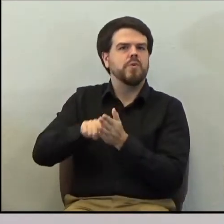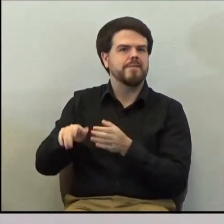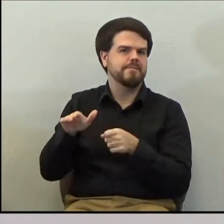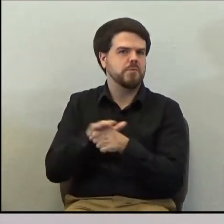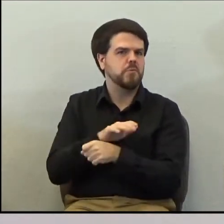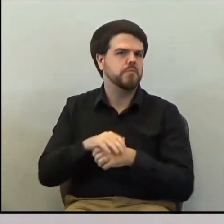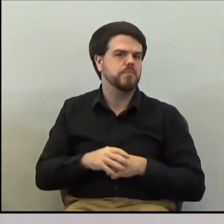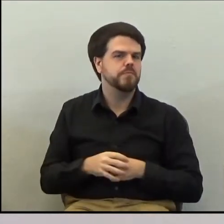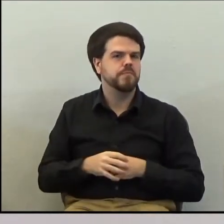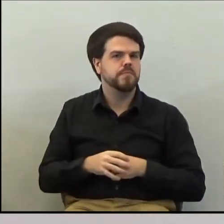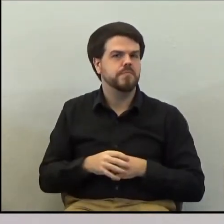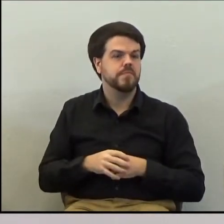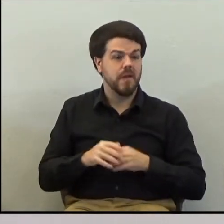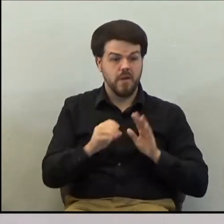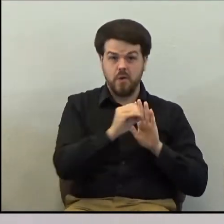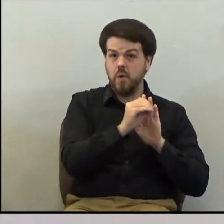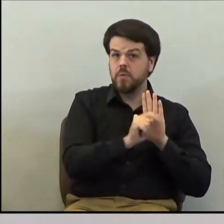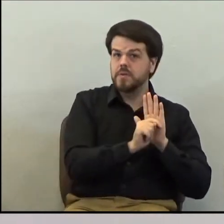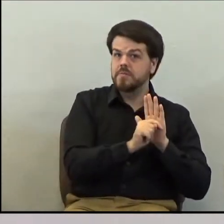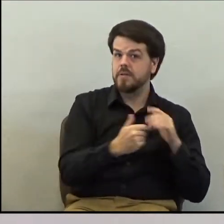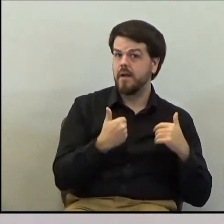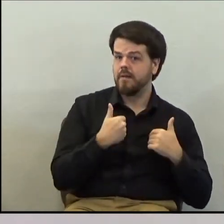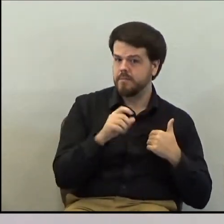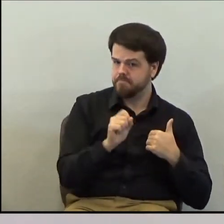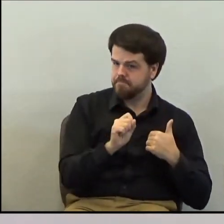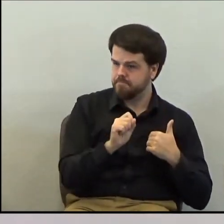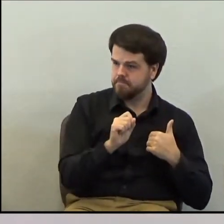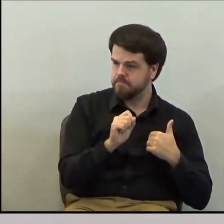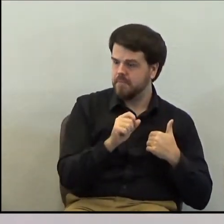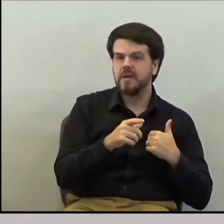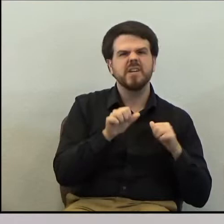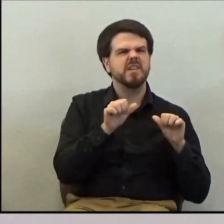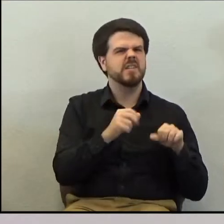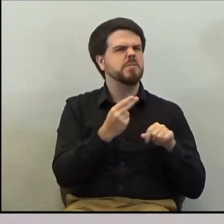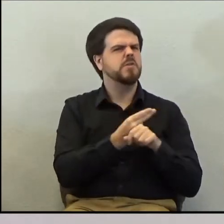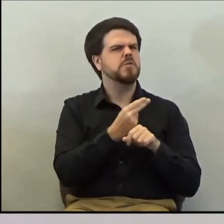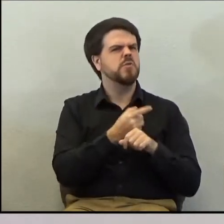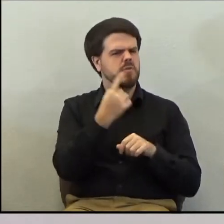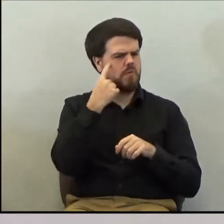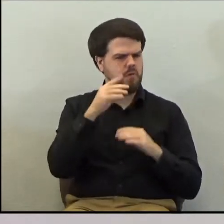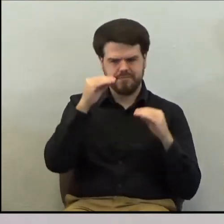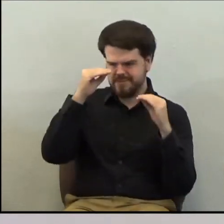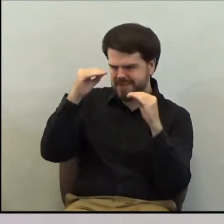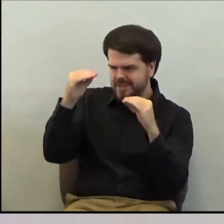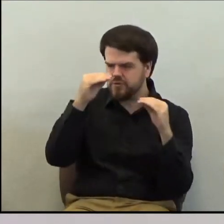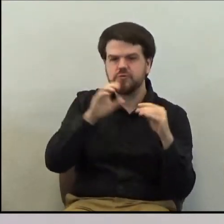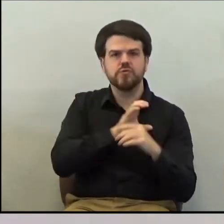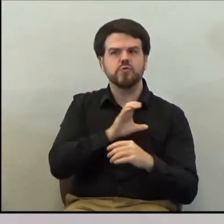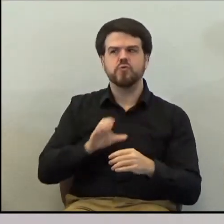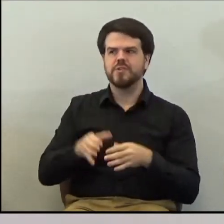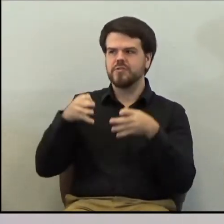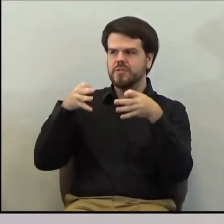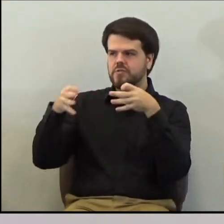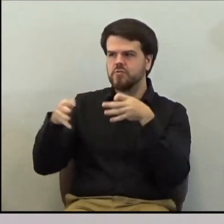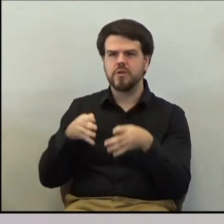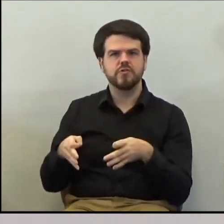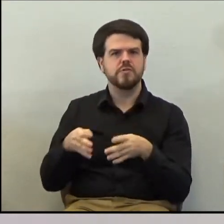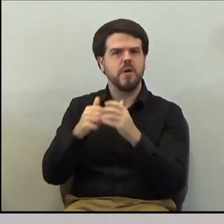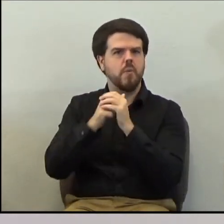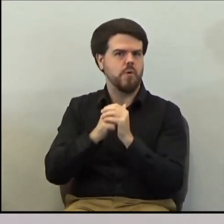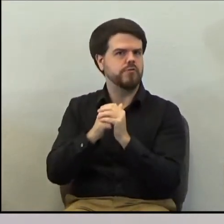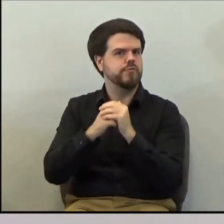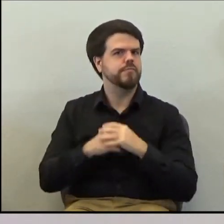As I said, the Old Testament existed, and it could be used for Christian instruction and worship because studying the Old Testament, we